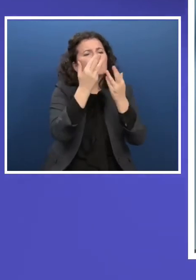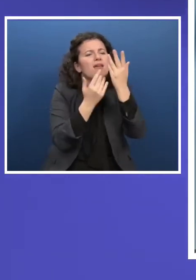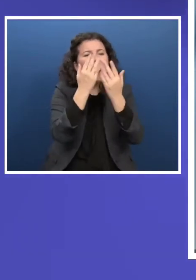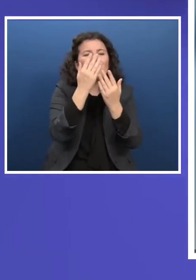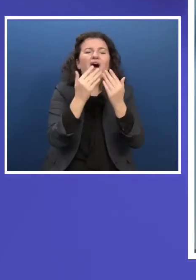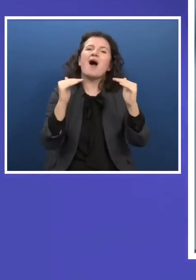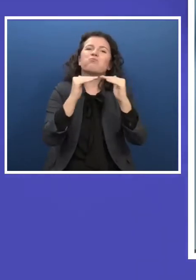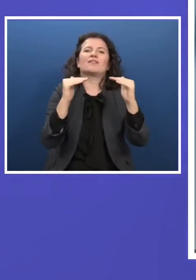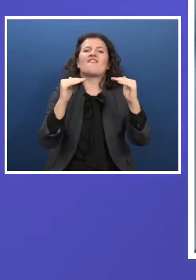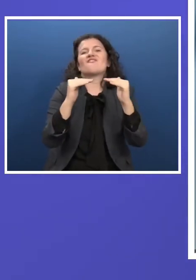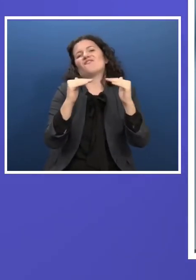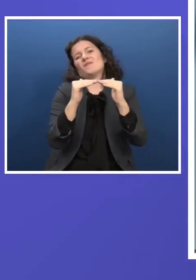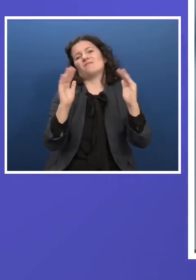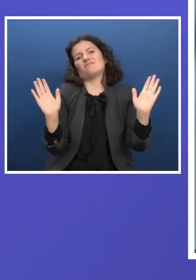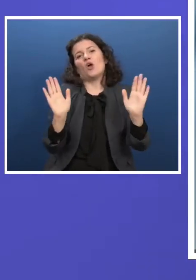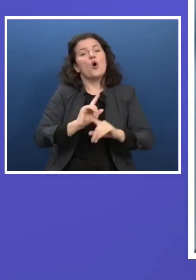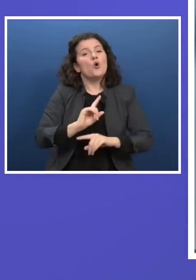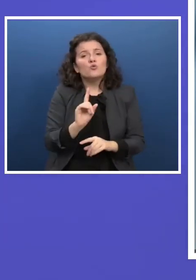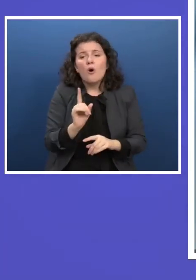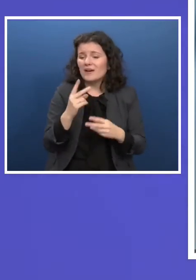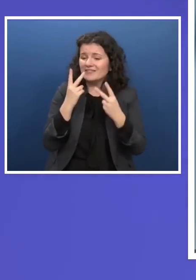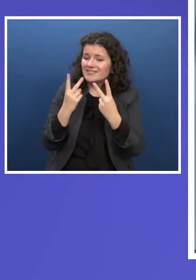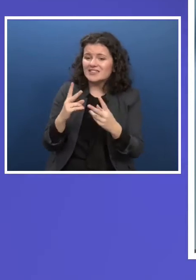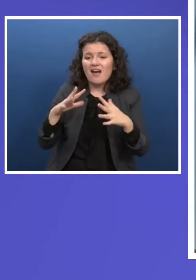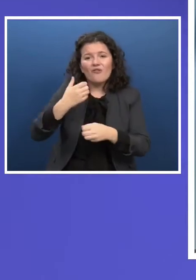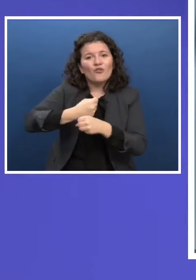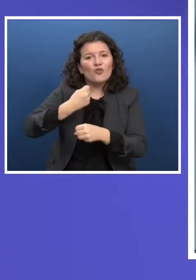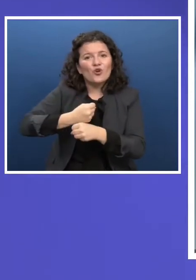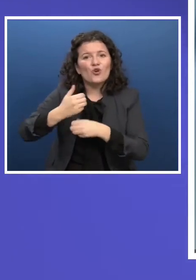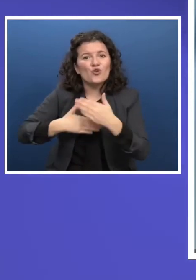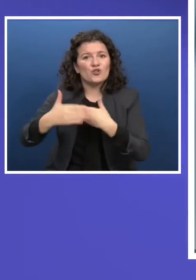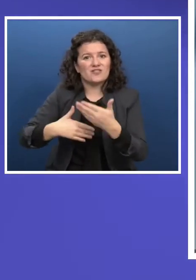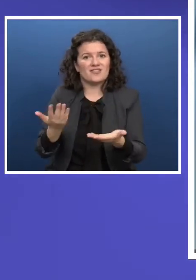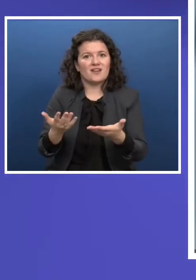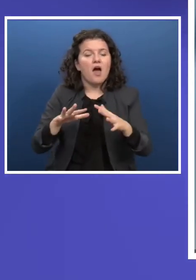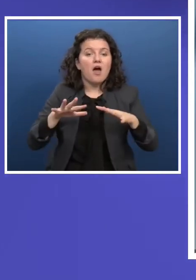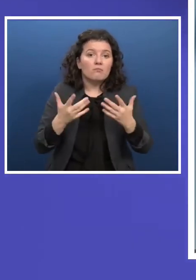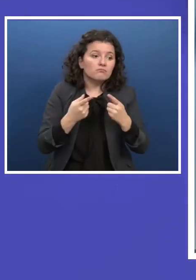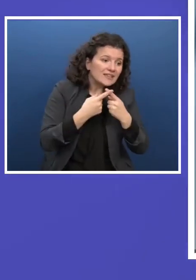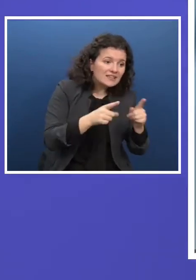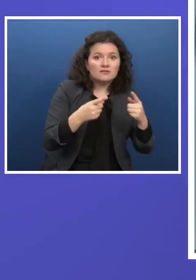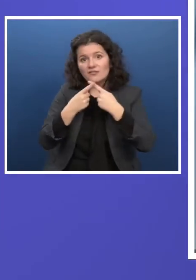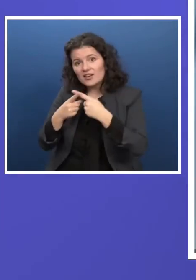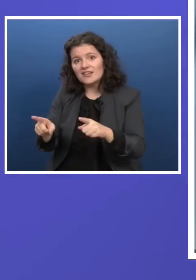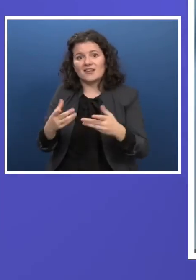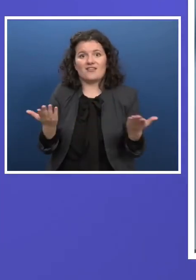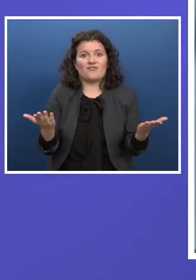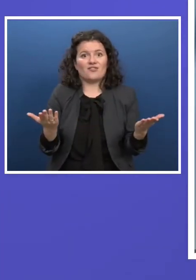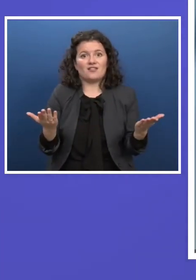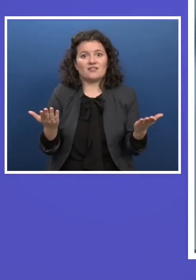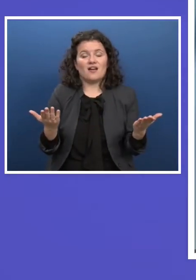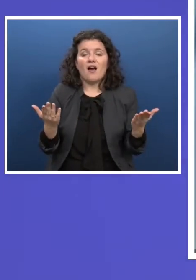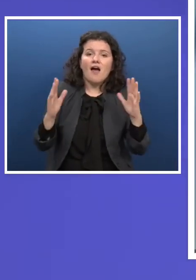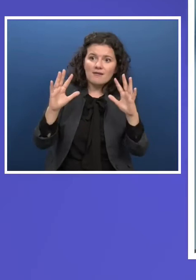what men and women do, just and simply because there is a need for using whole hands, and because the